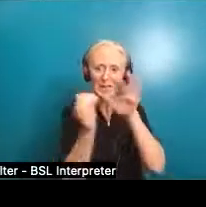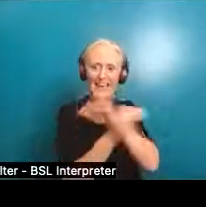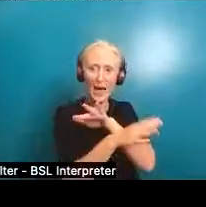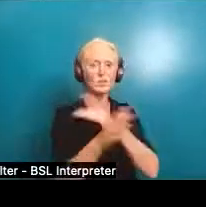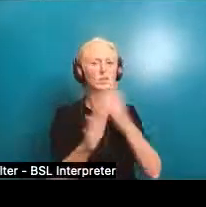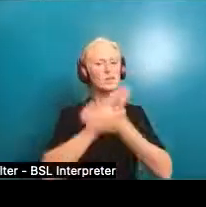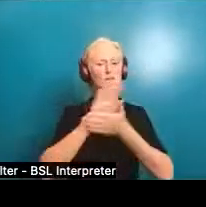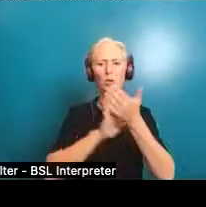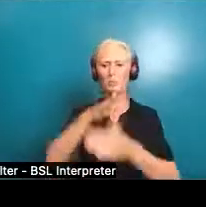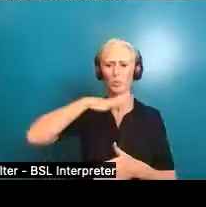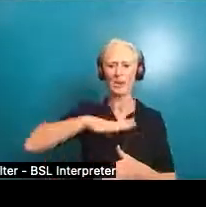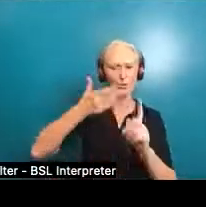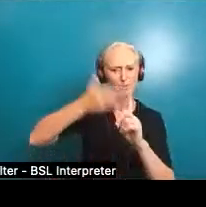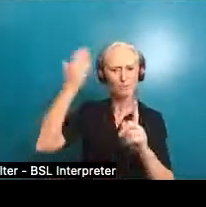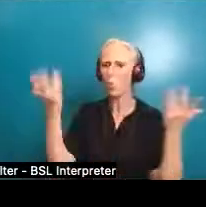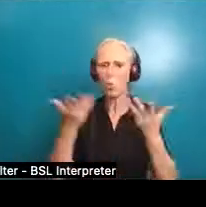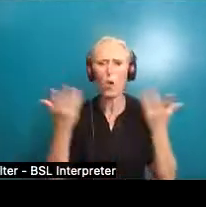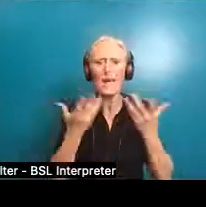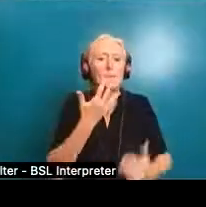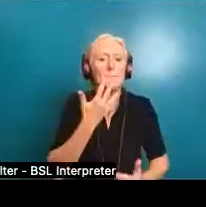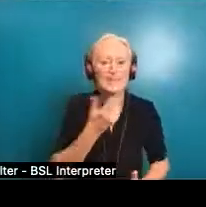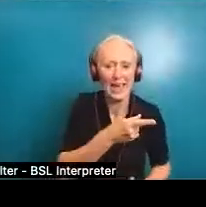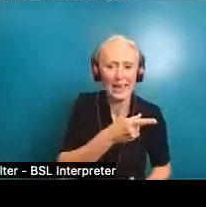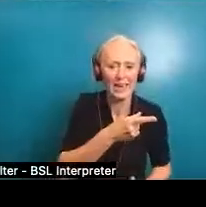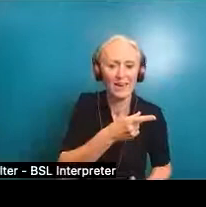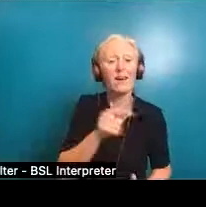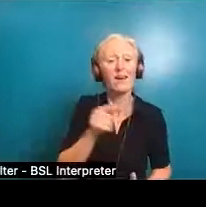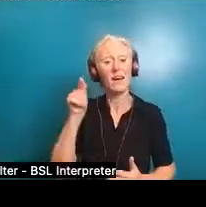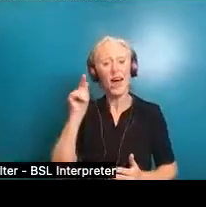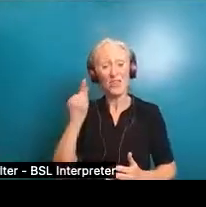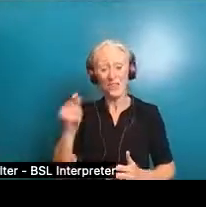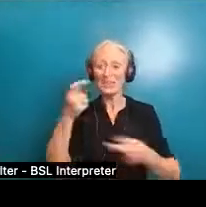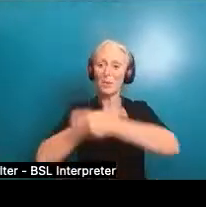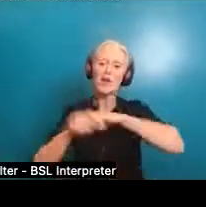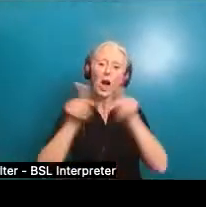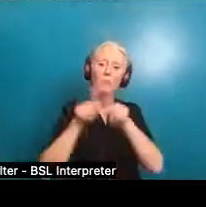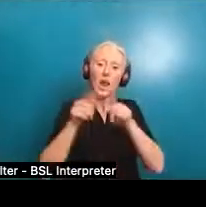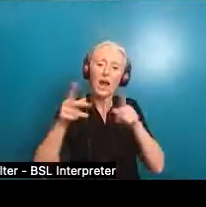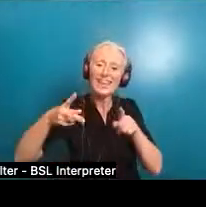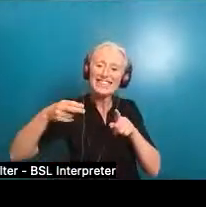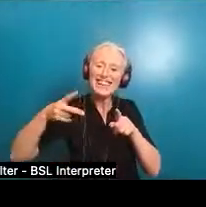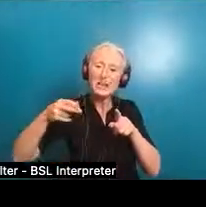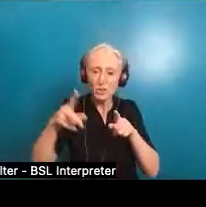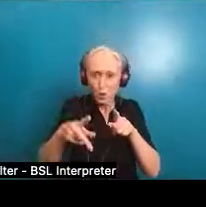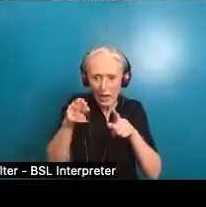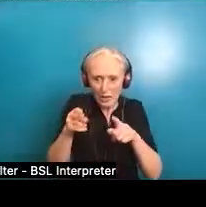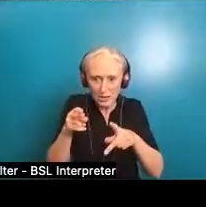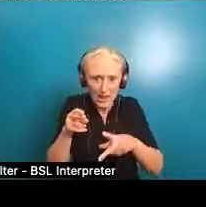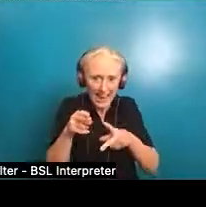mistake. Secondly, molecular scissors that can cut out the region found by the guide.